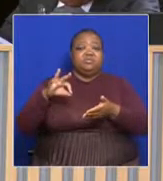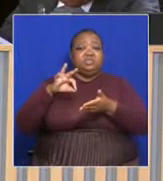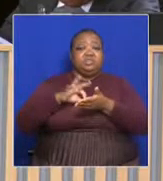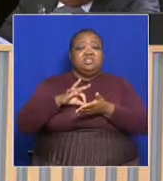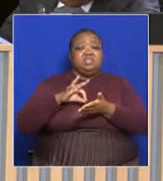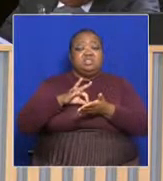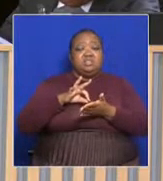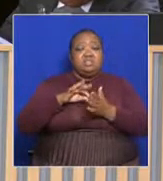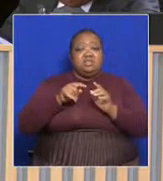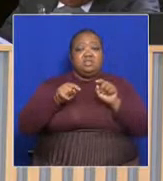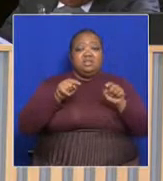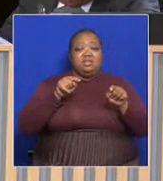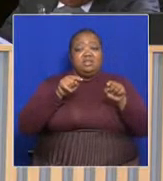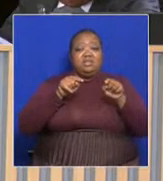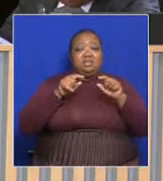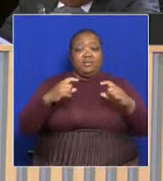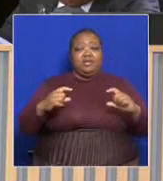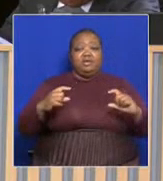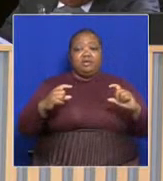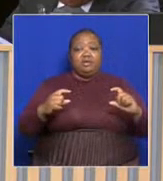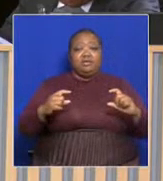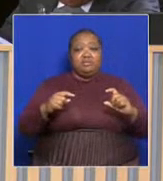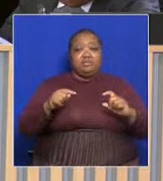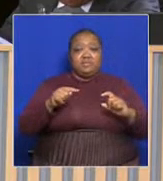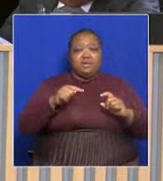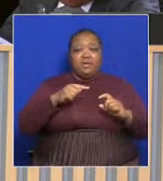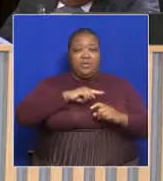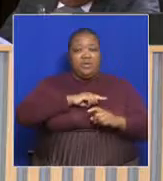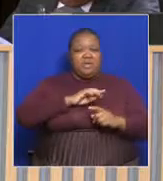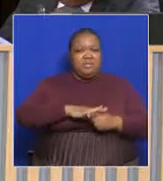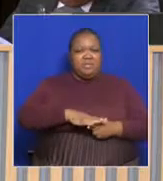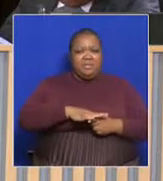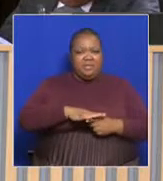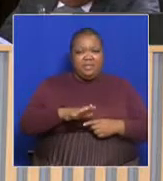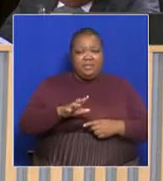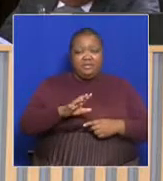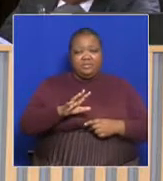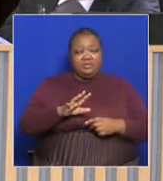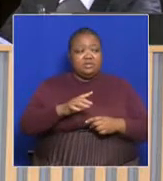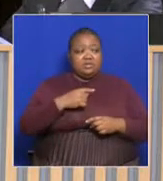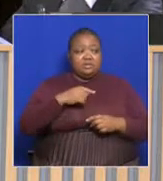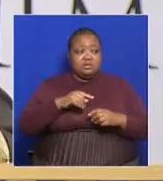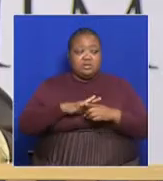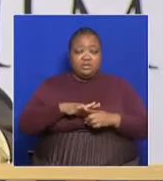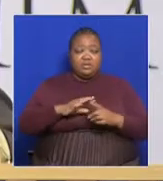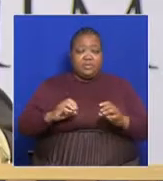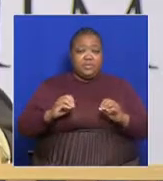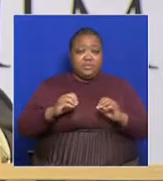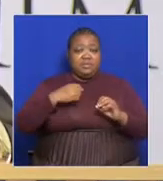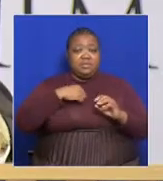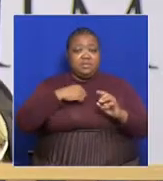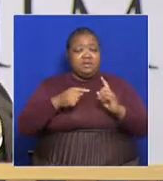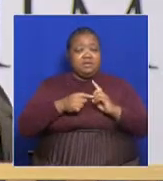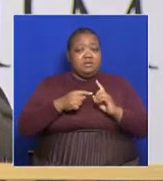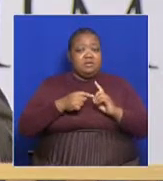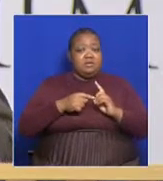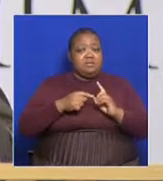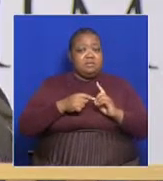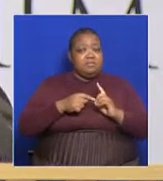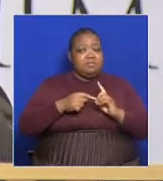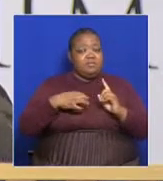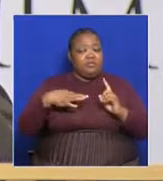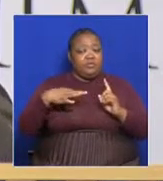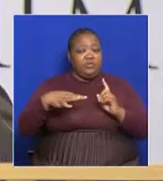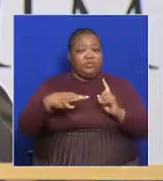this paragraph under duress? I'm not saying under duress, but I'm saying I took a statement from him freely and voluntarily, and it says